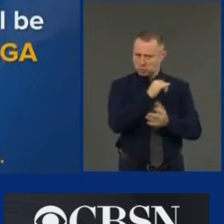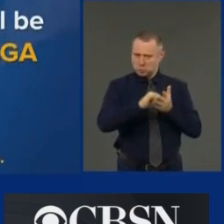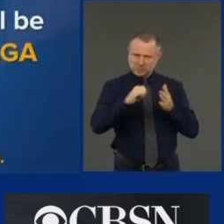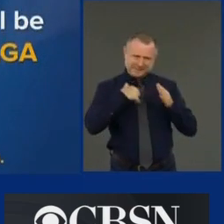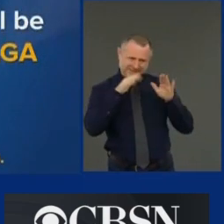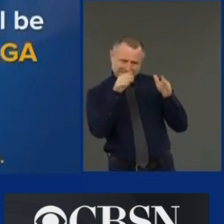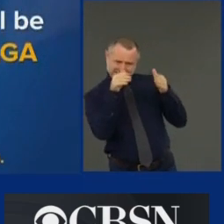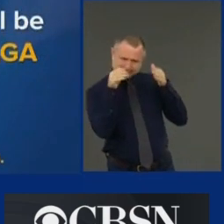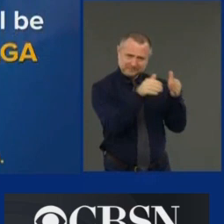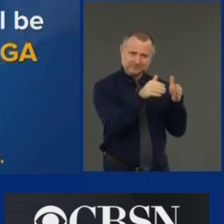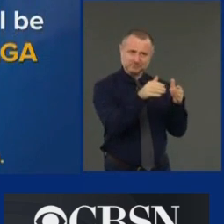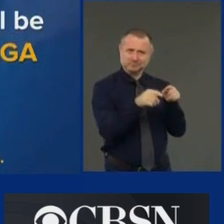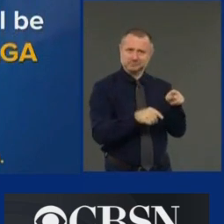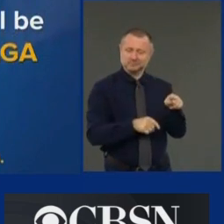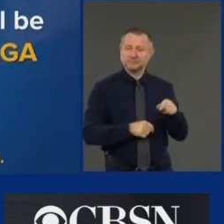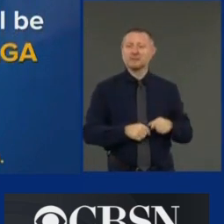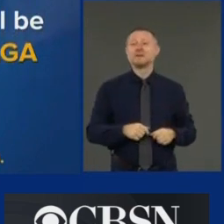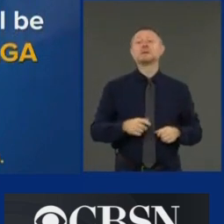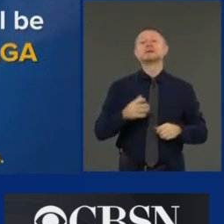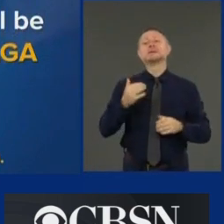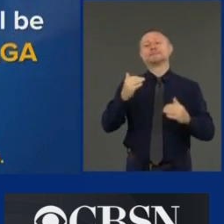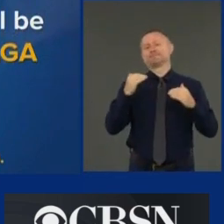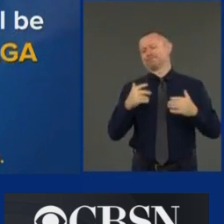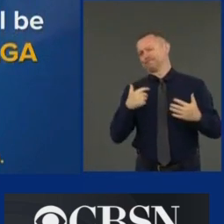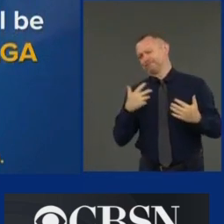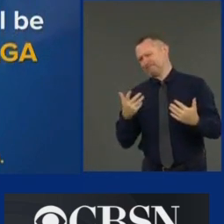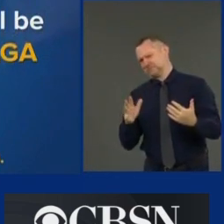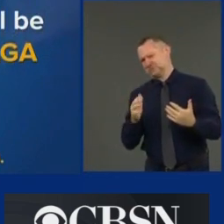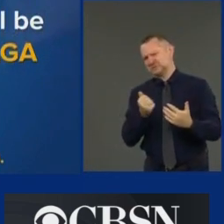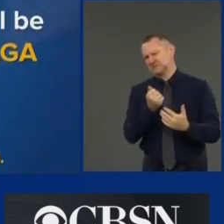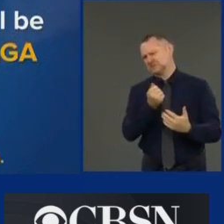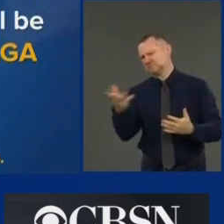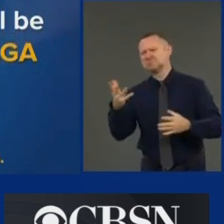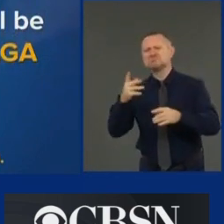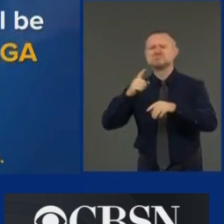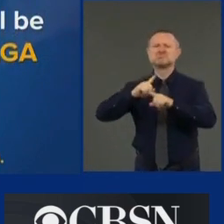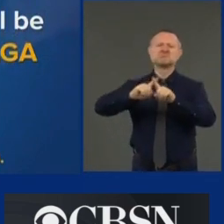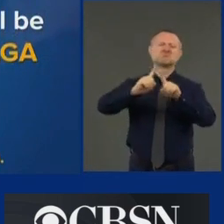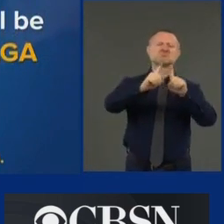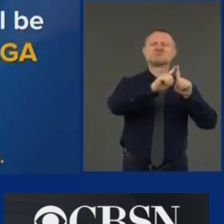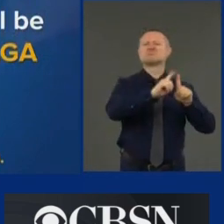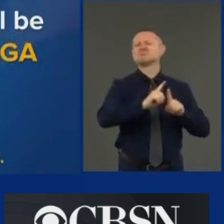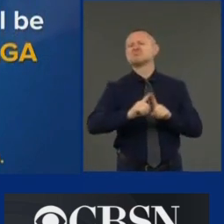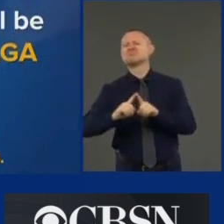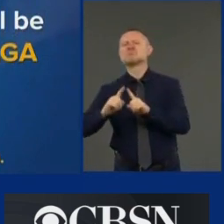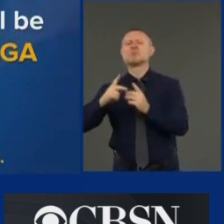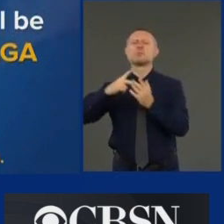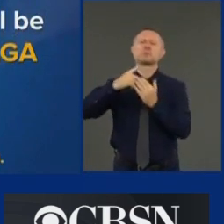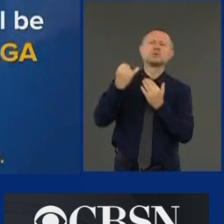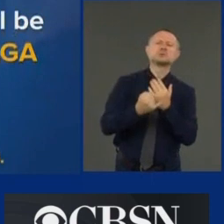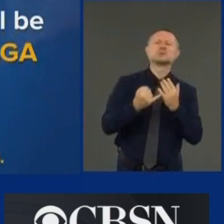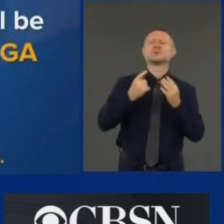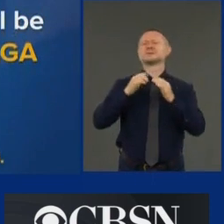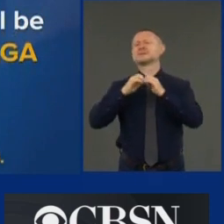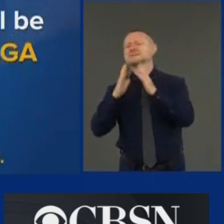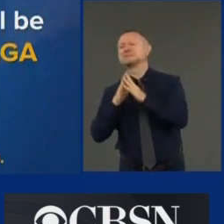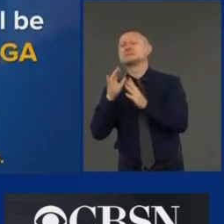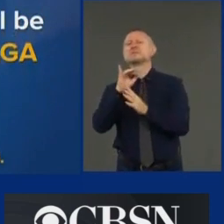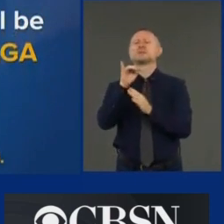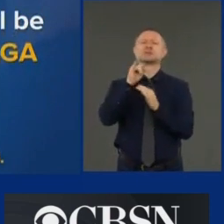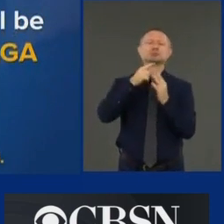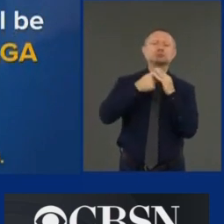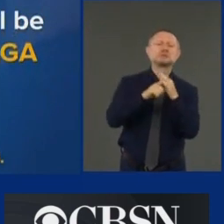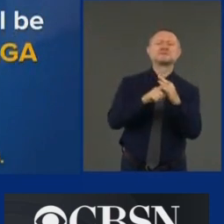We have done a number of initiatives to protect our progress, as we call it, where